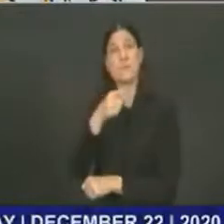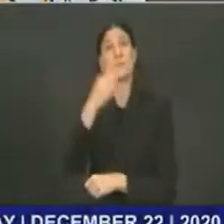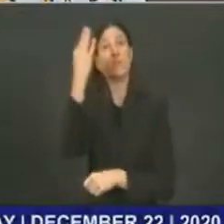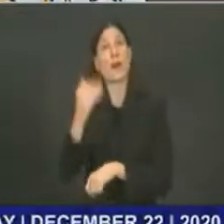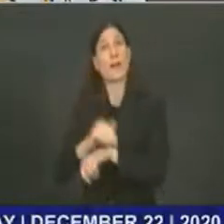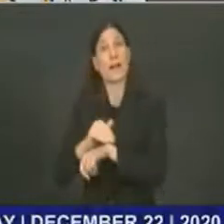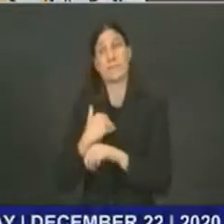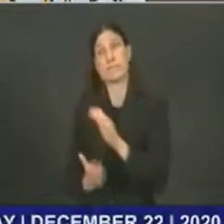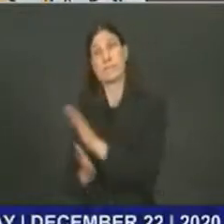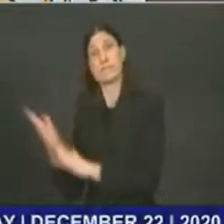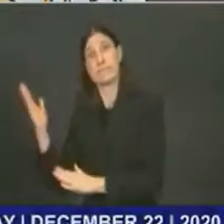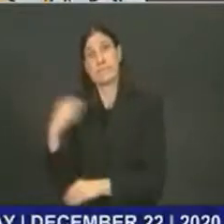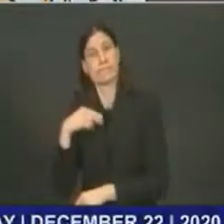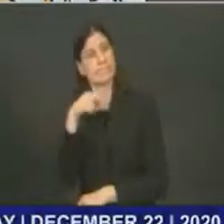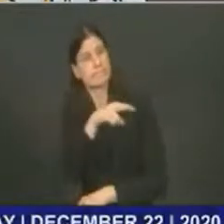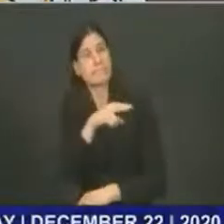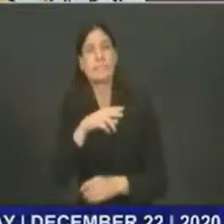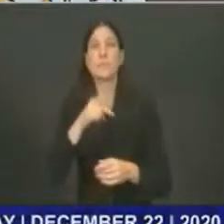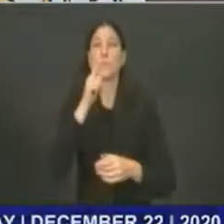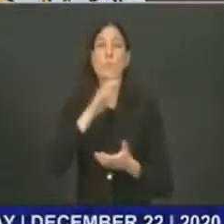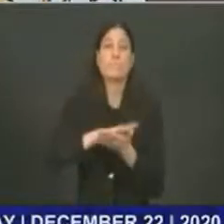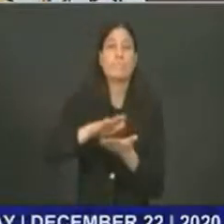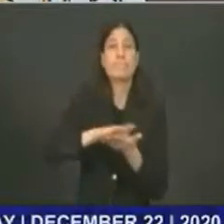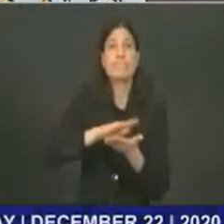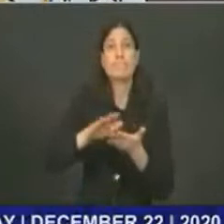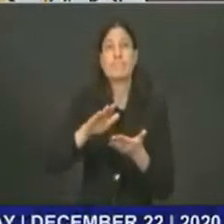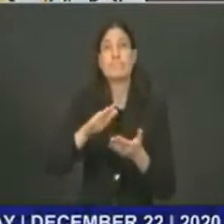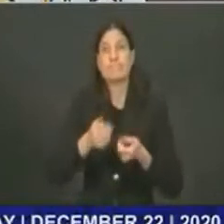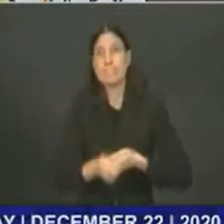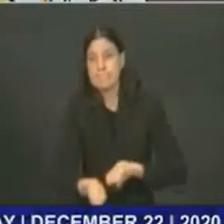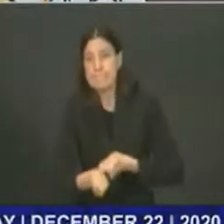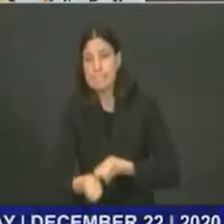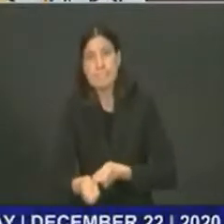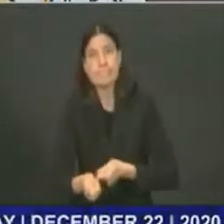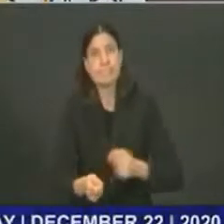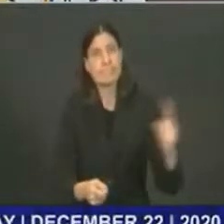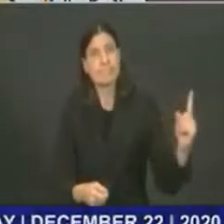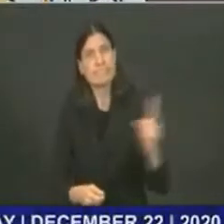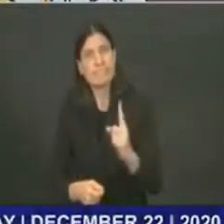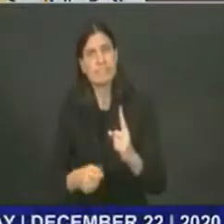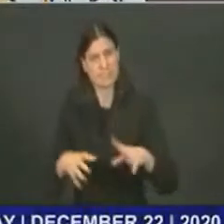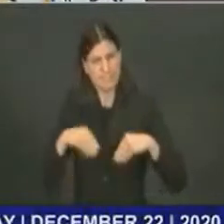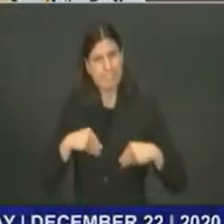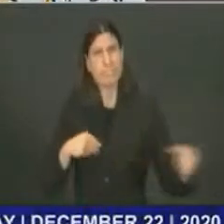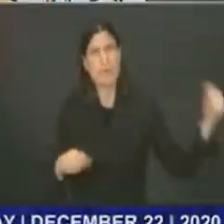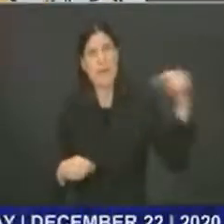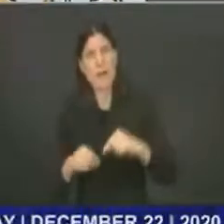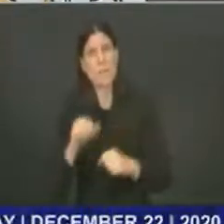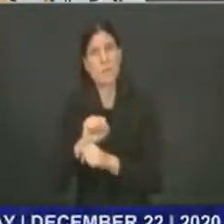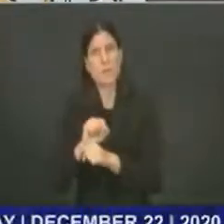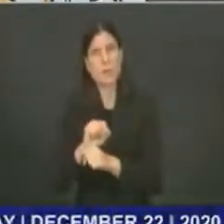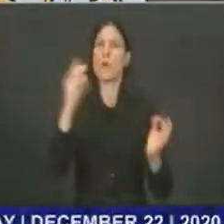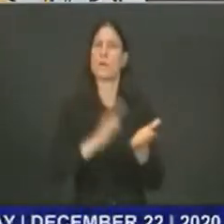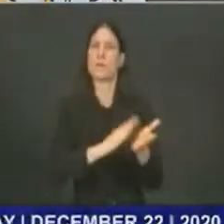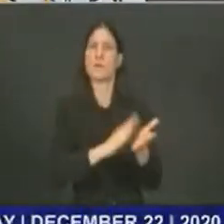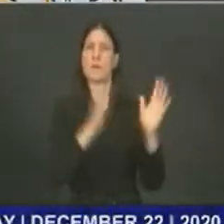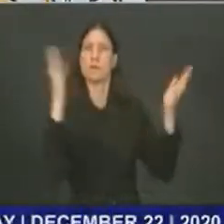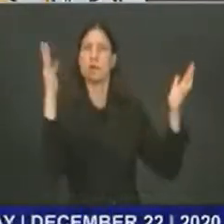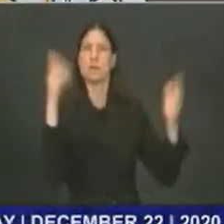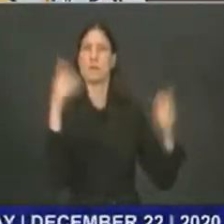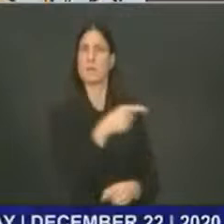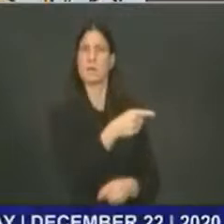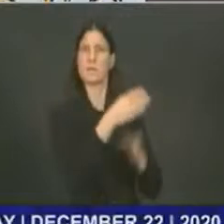no recognition, they don't expect any, they just do it. And you see all around, custodians in hospitals, in the state